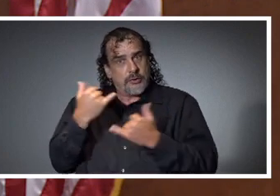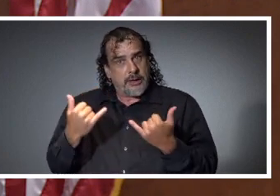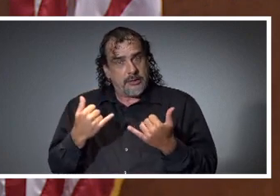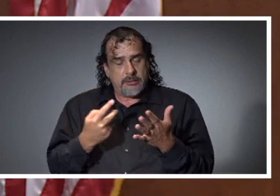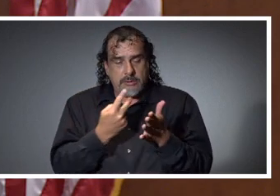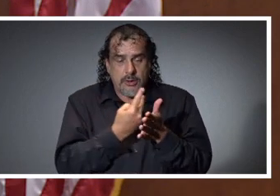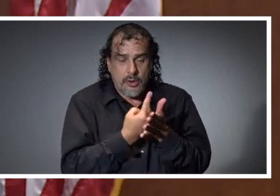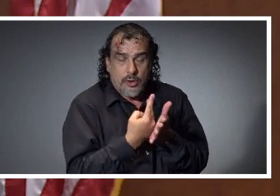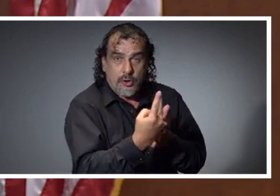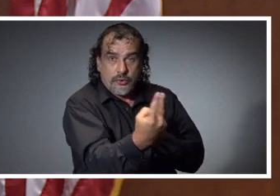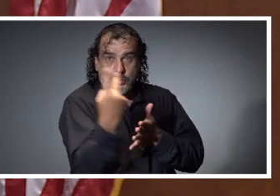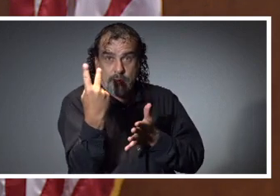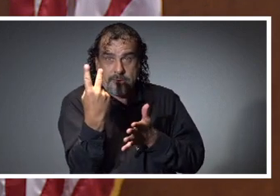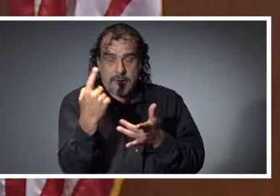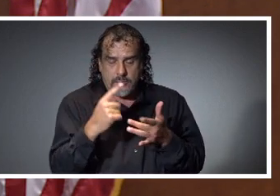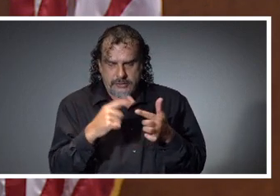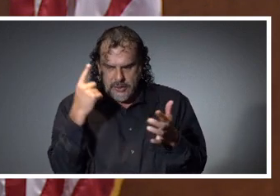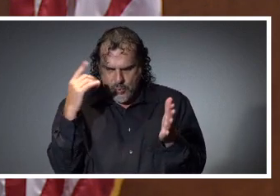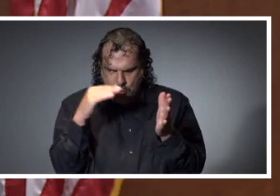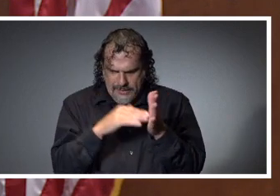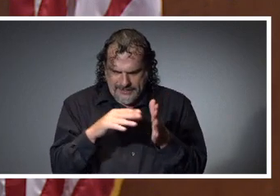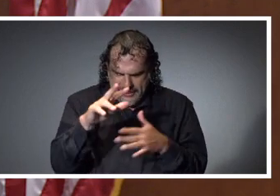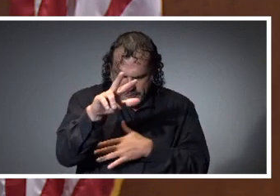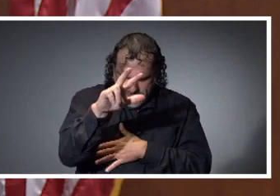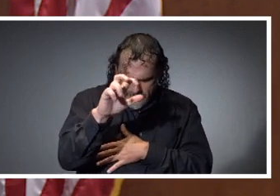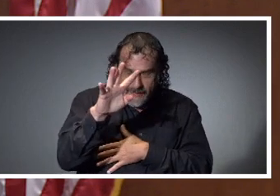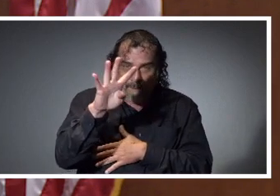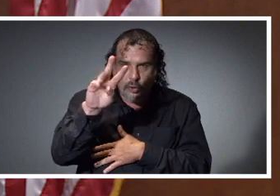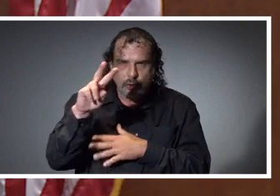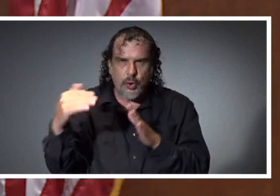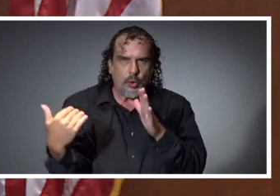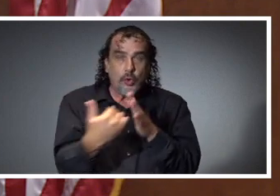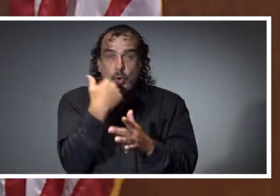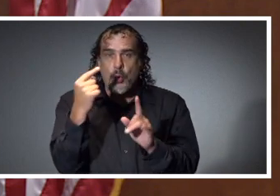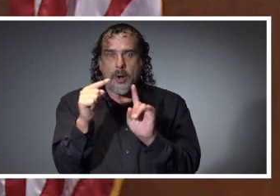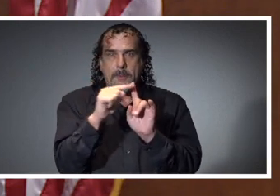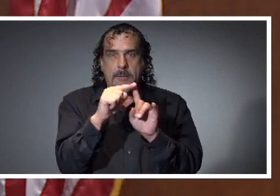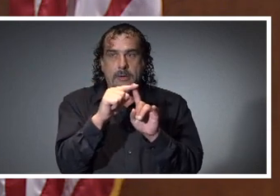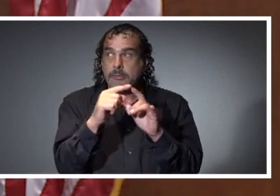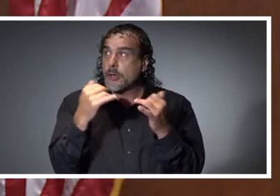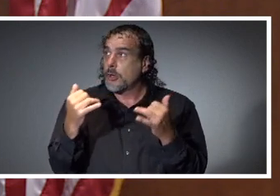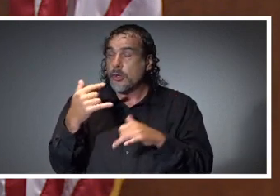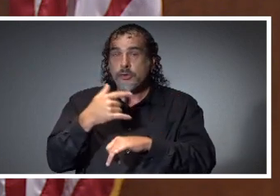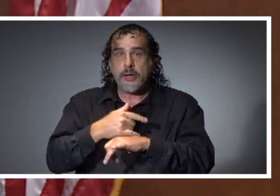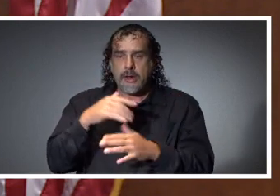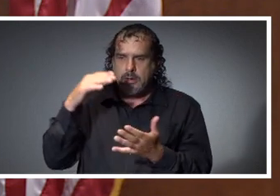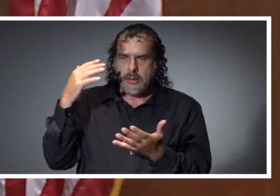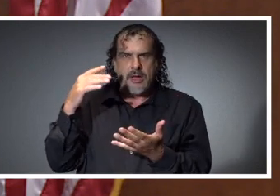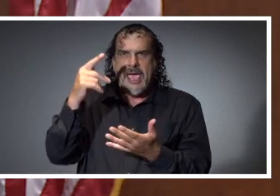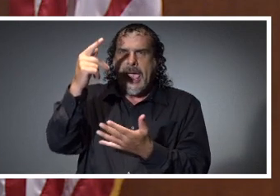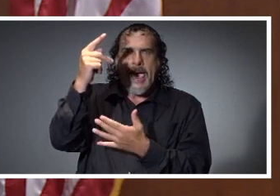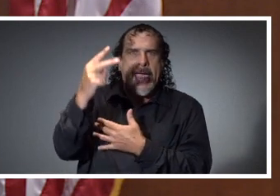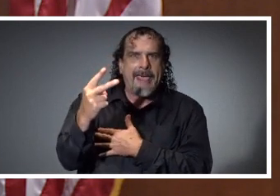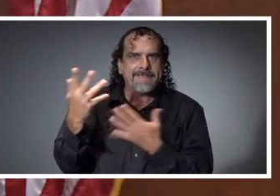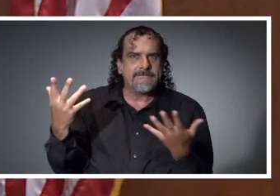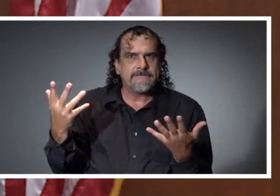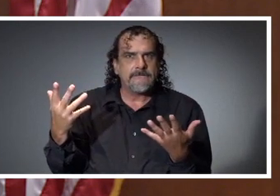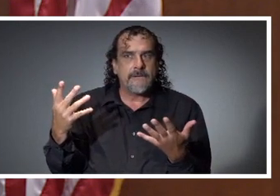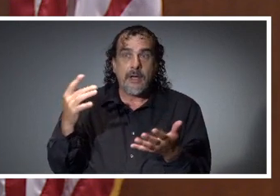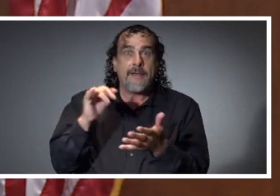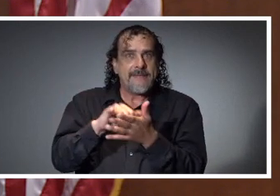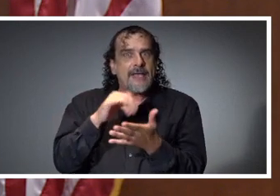ago, we saw 1,342 new cases. Today, we had less than half of that. That's